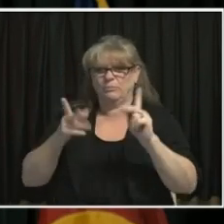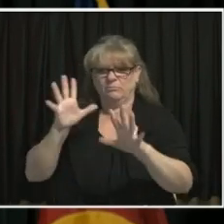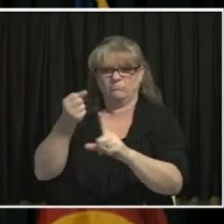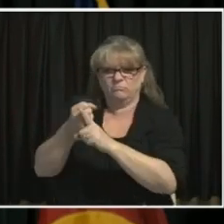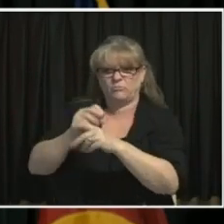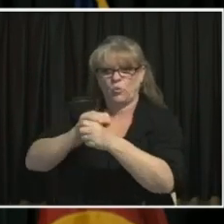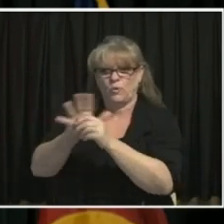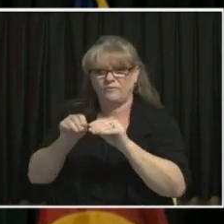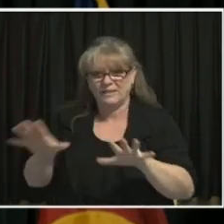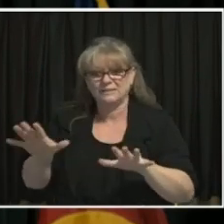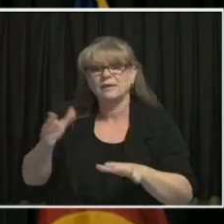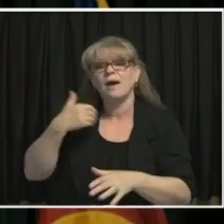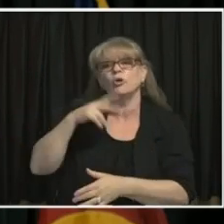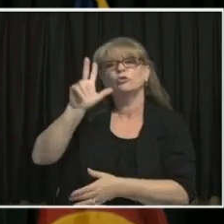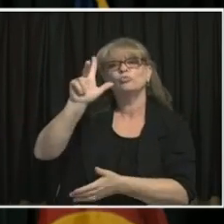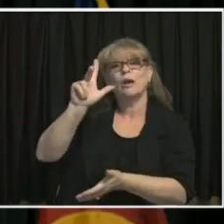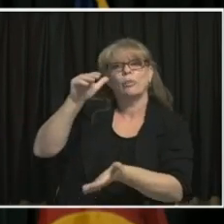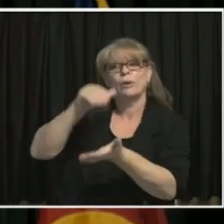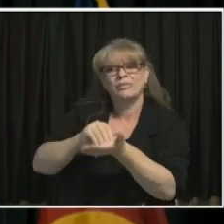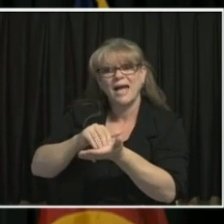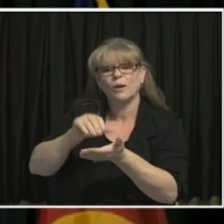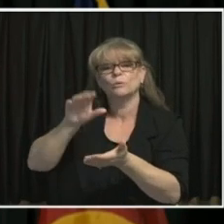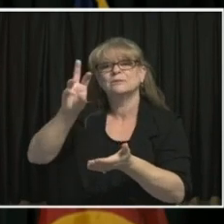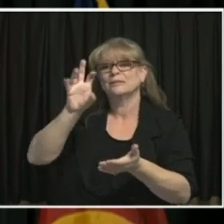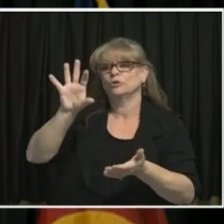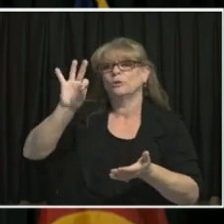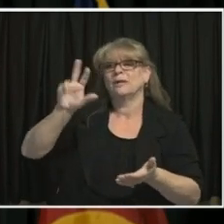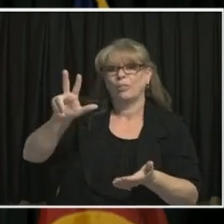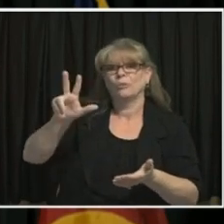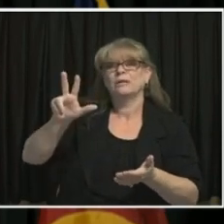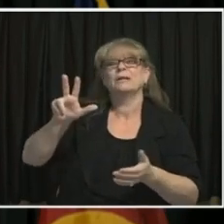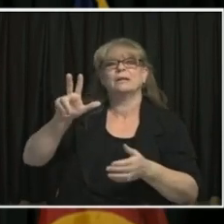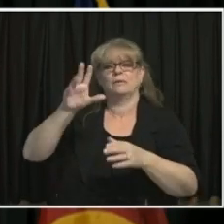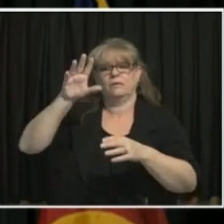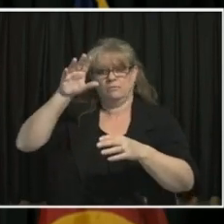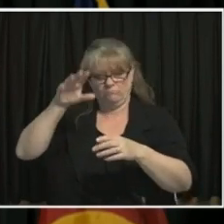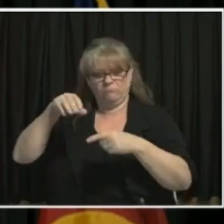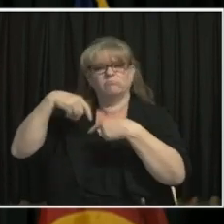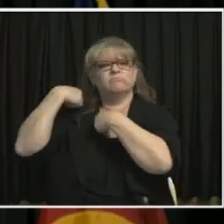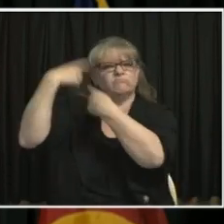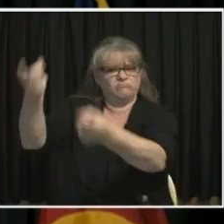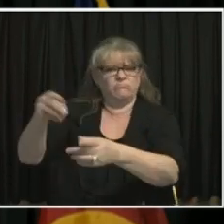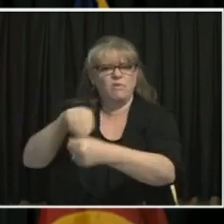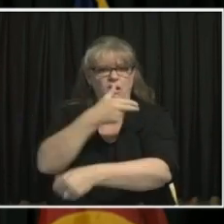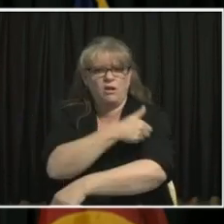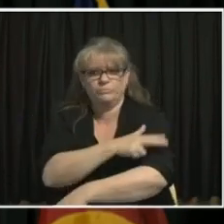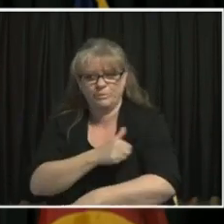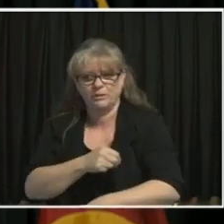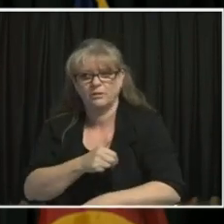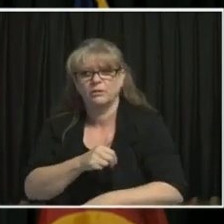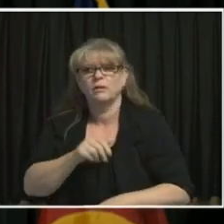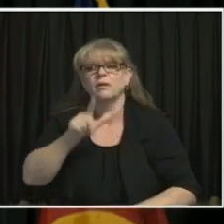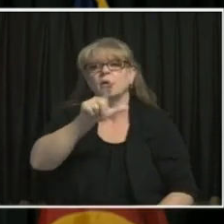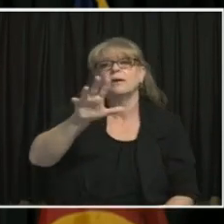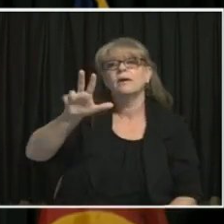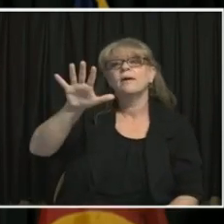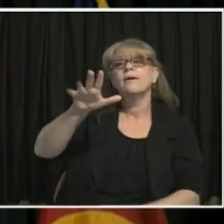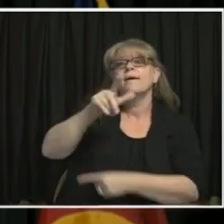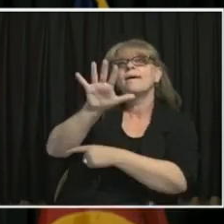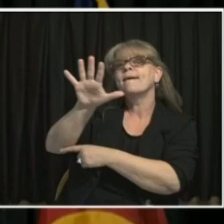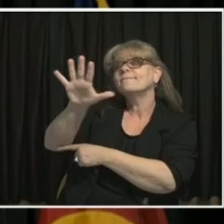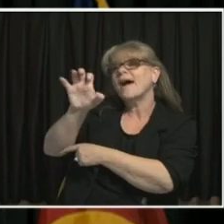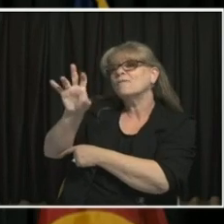hospitalized, 573 currently in the hospital. And I'm glad to say that 49 Coloradans were discharged in the last 24